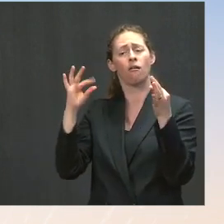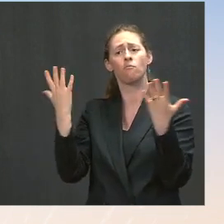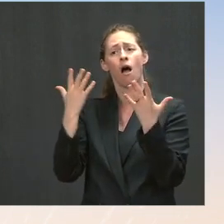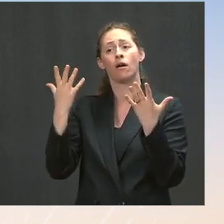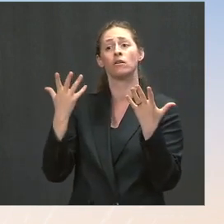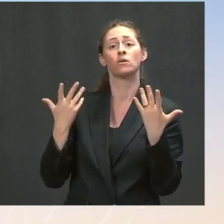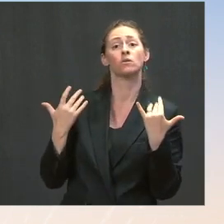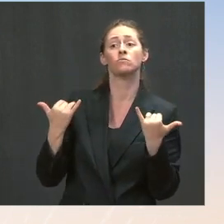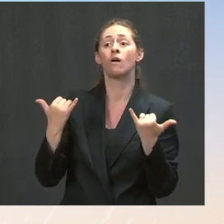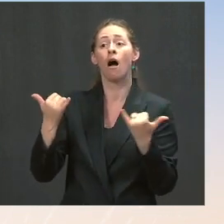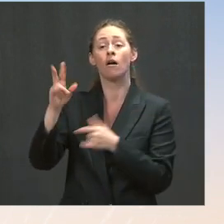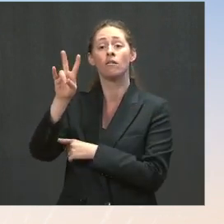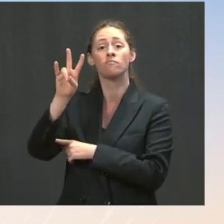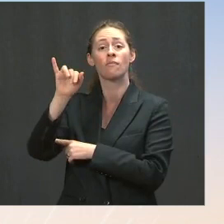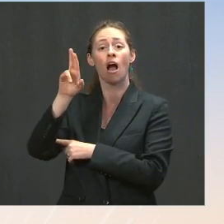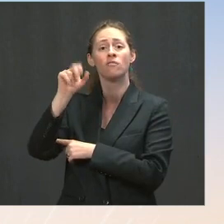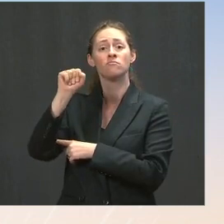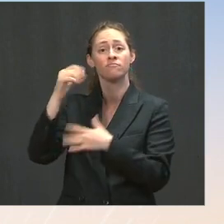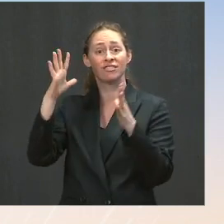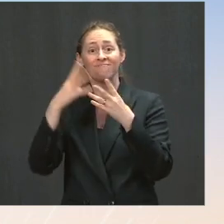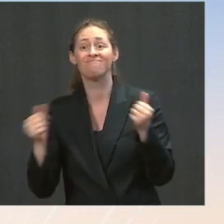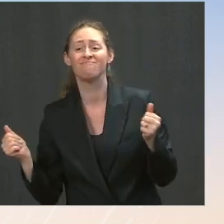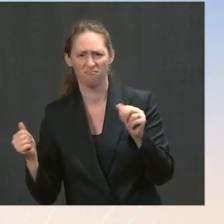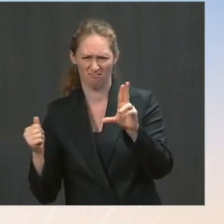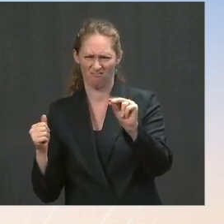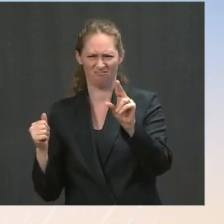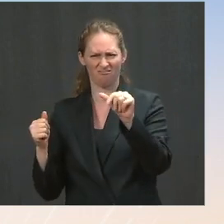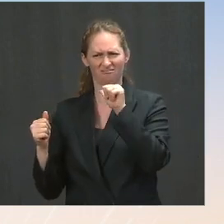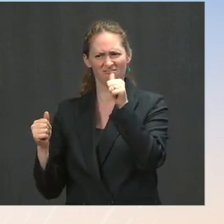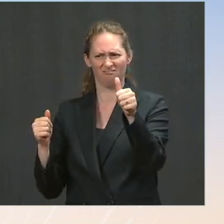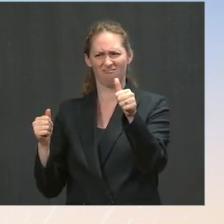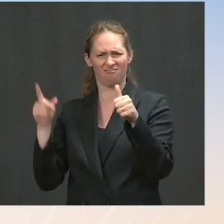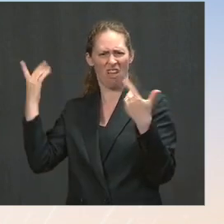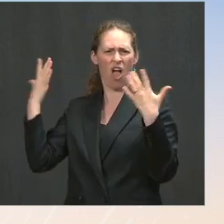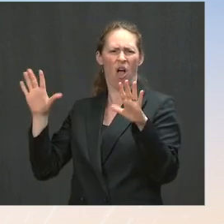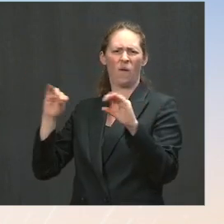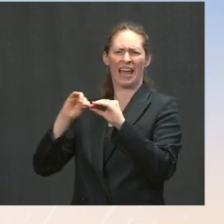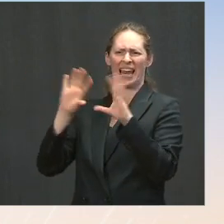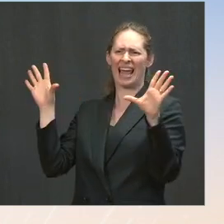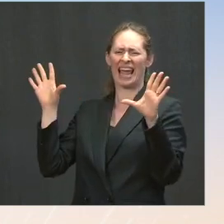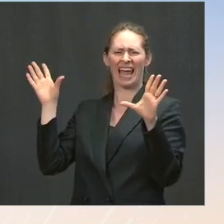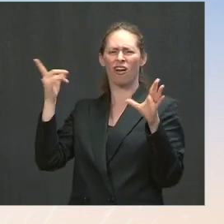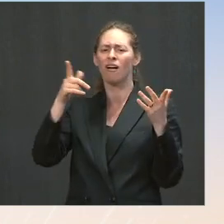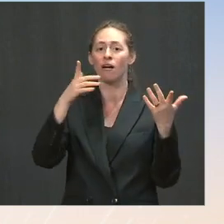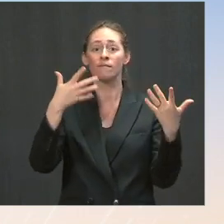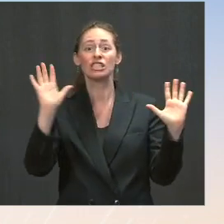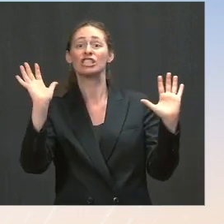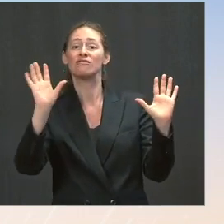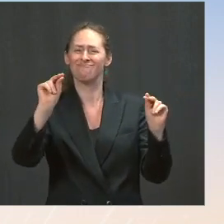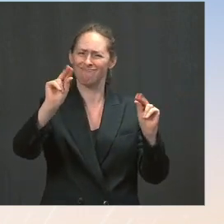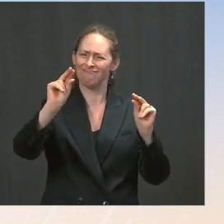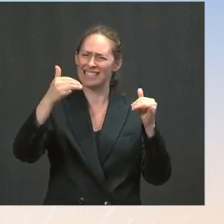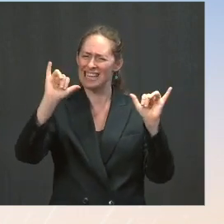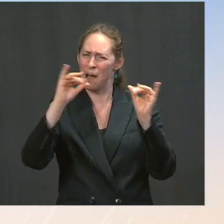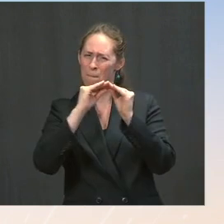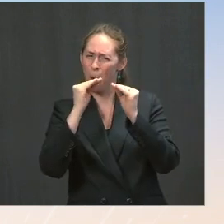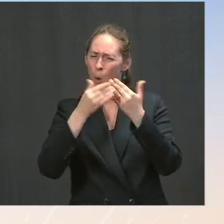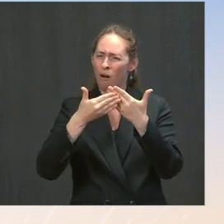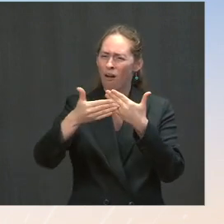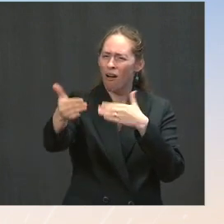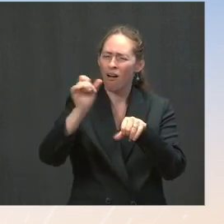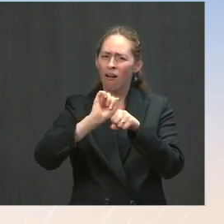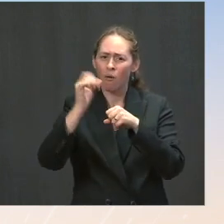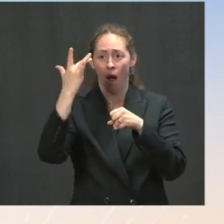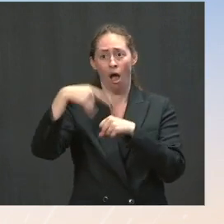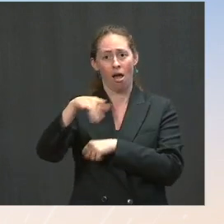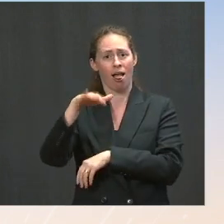vanquished, he made clear that it was not over, that those who were unvaccinated were still at